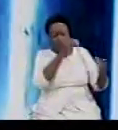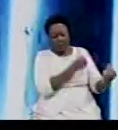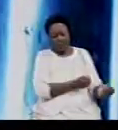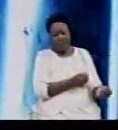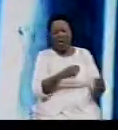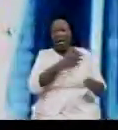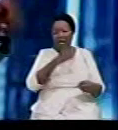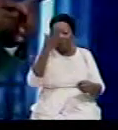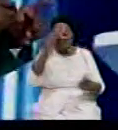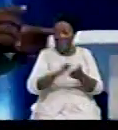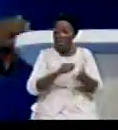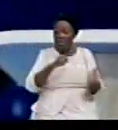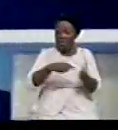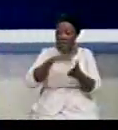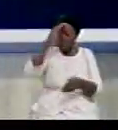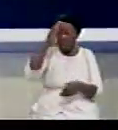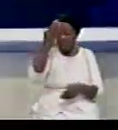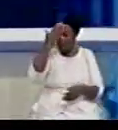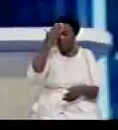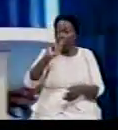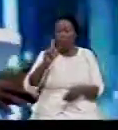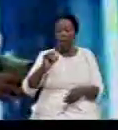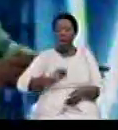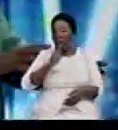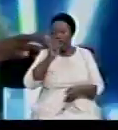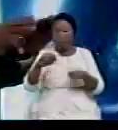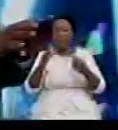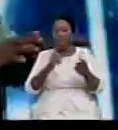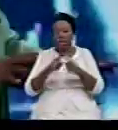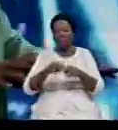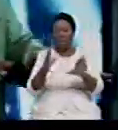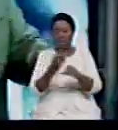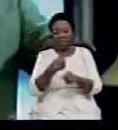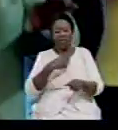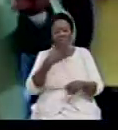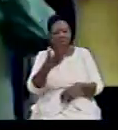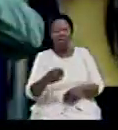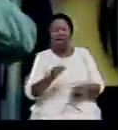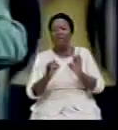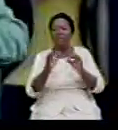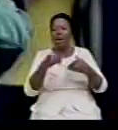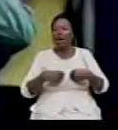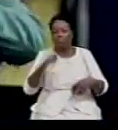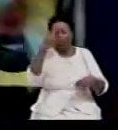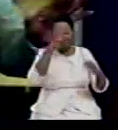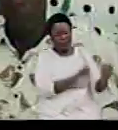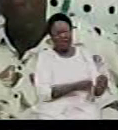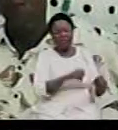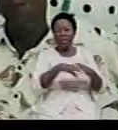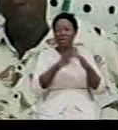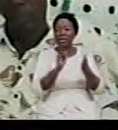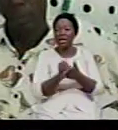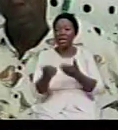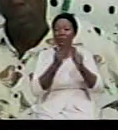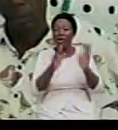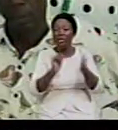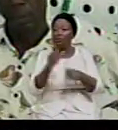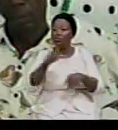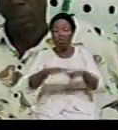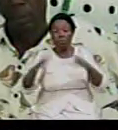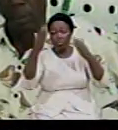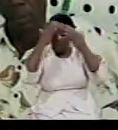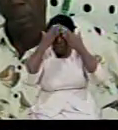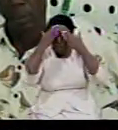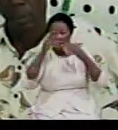and he's taking me there. Now, if we have that faith in a driver we do not know, we have not met,